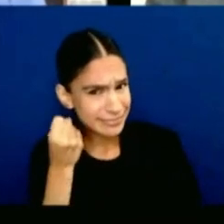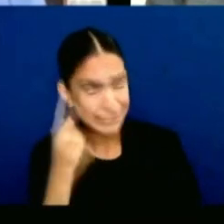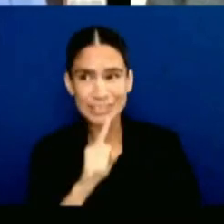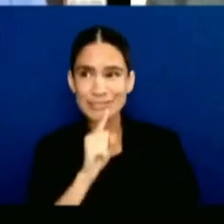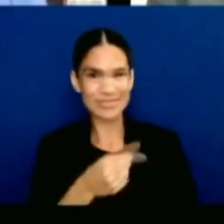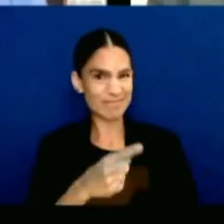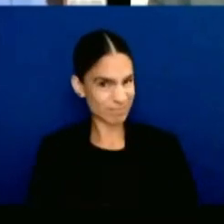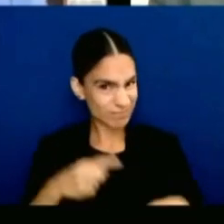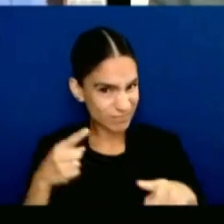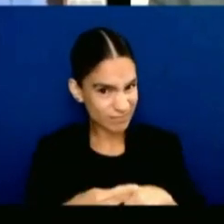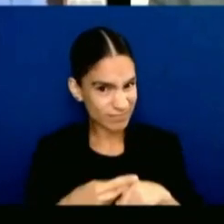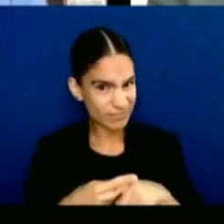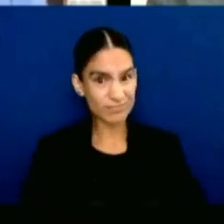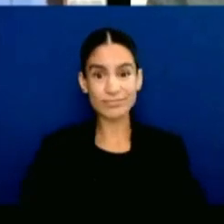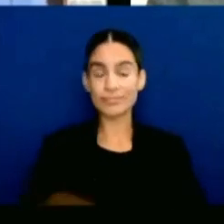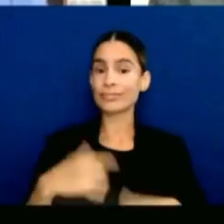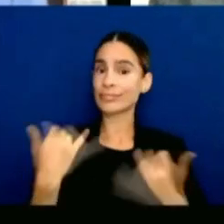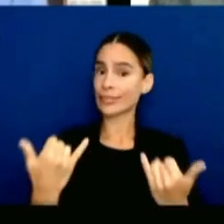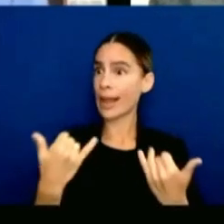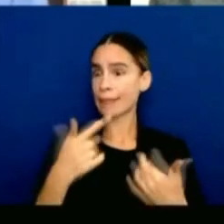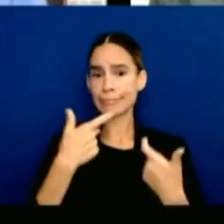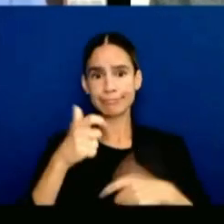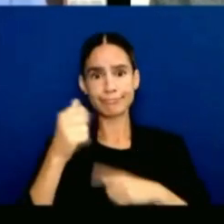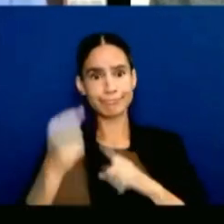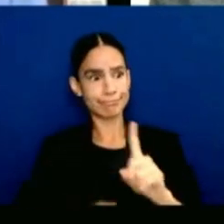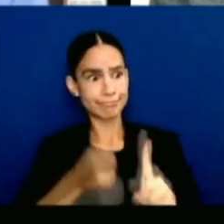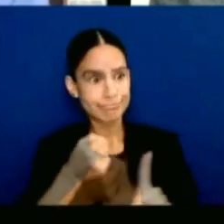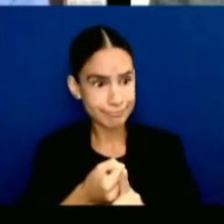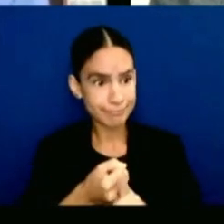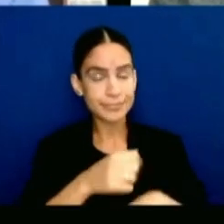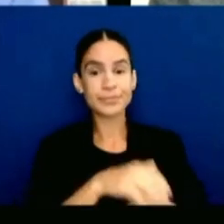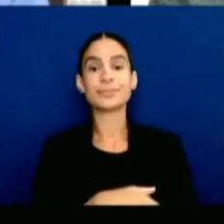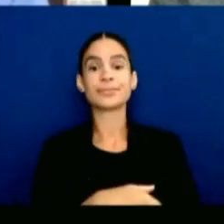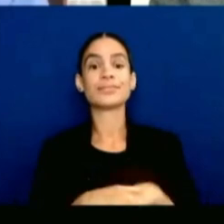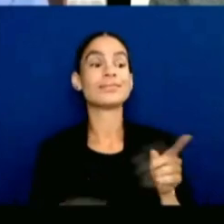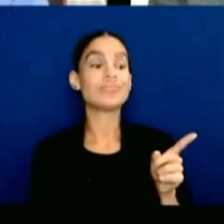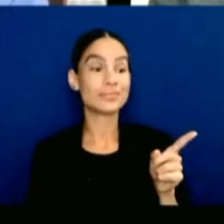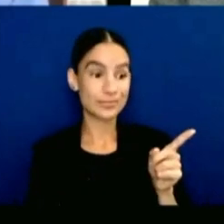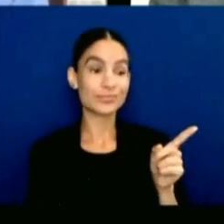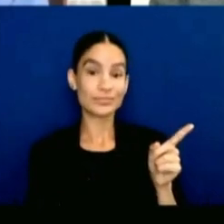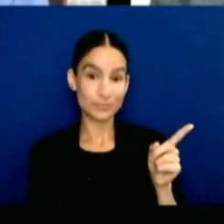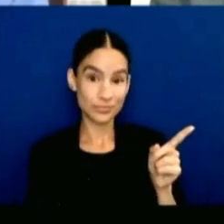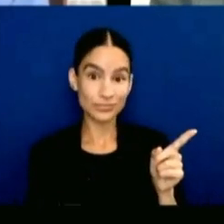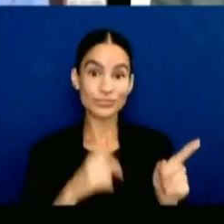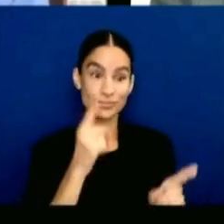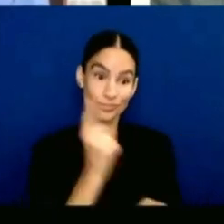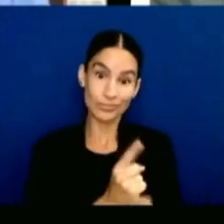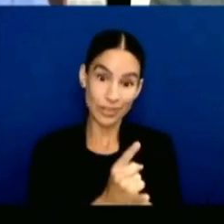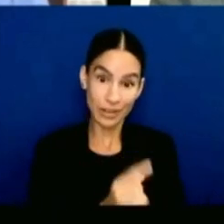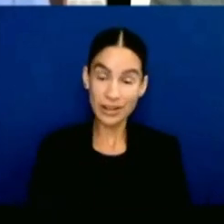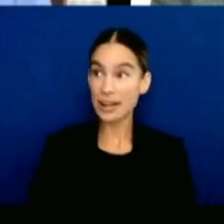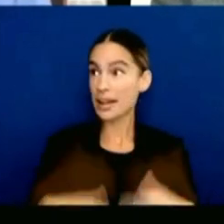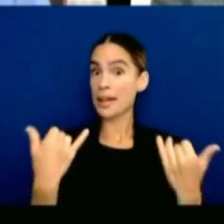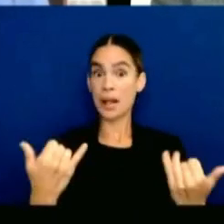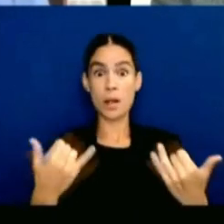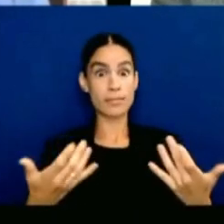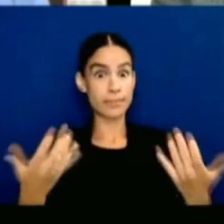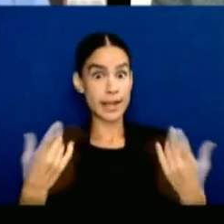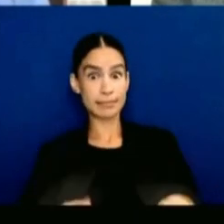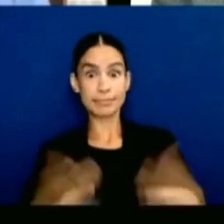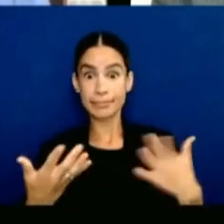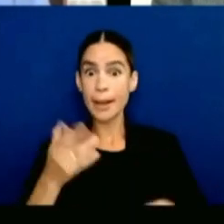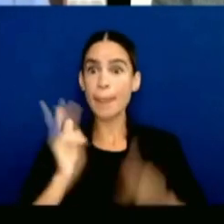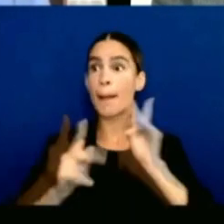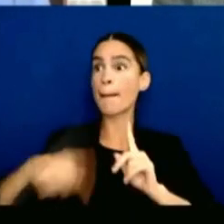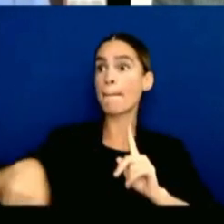all, you're right. The average age of people getting infected now is a decade and a half younger than what it was a few months ago, particularly